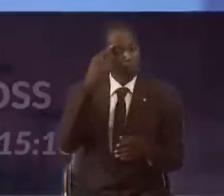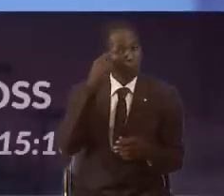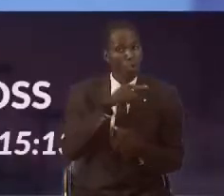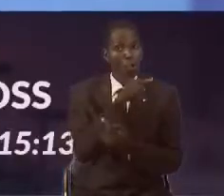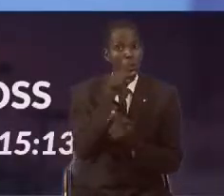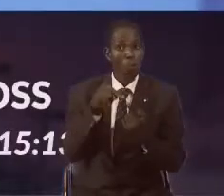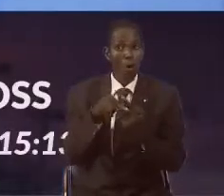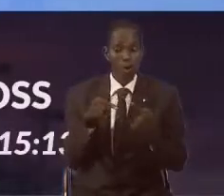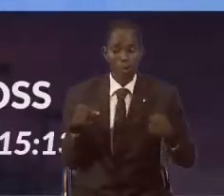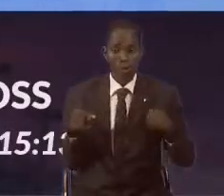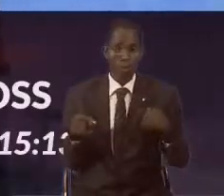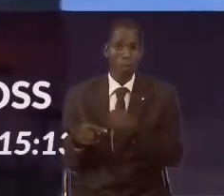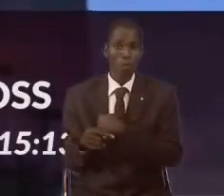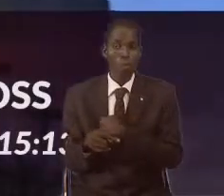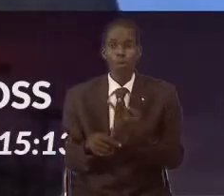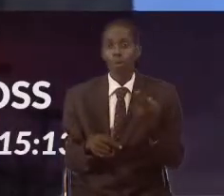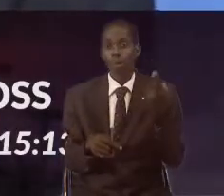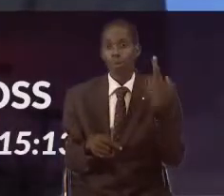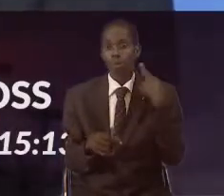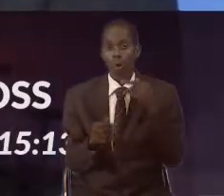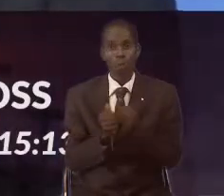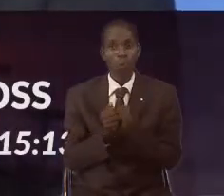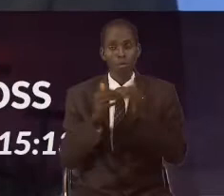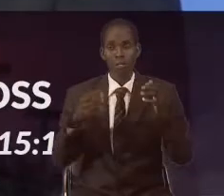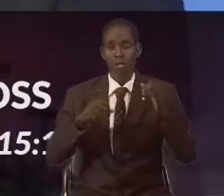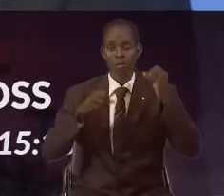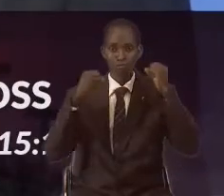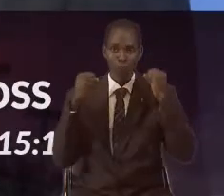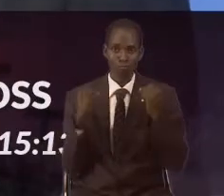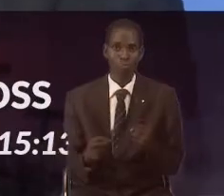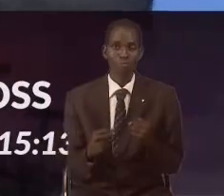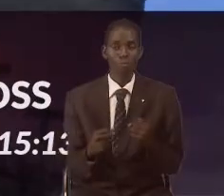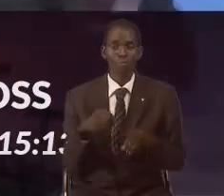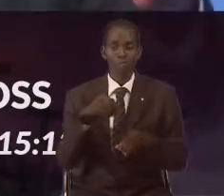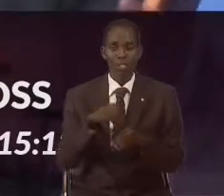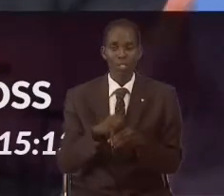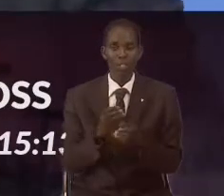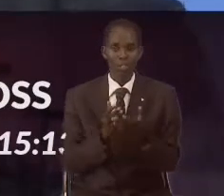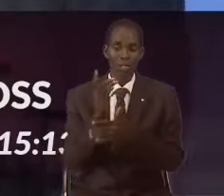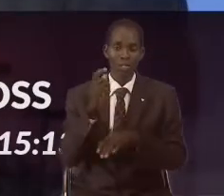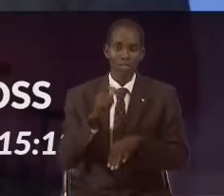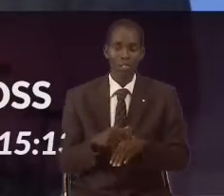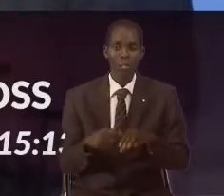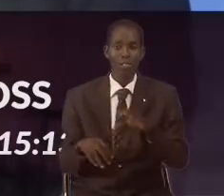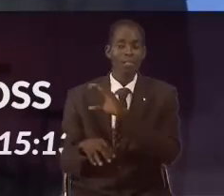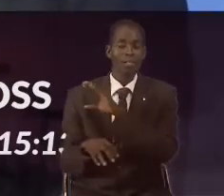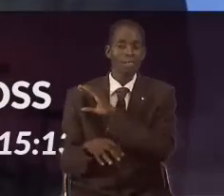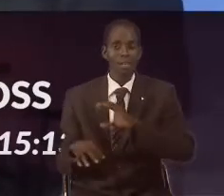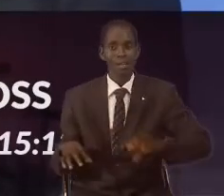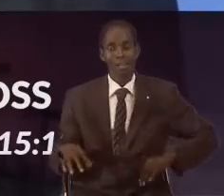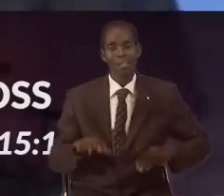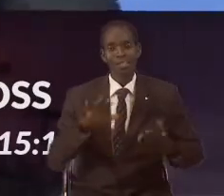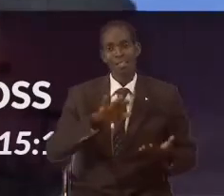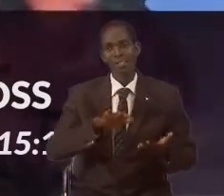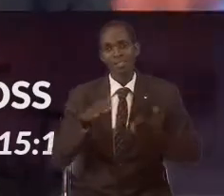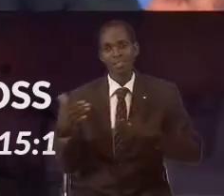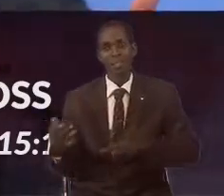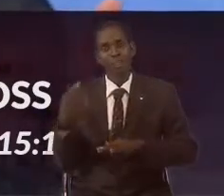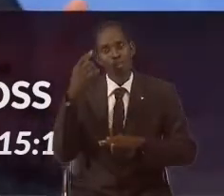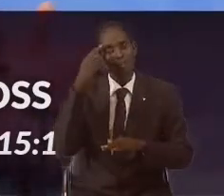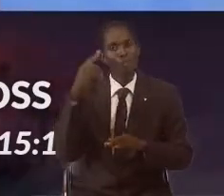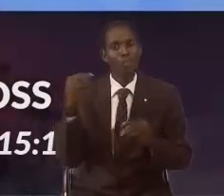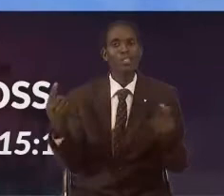look at that again. For when we were without strength, in